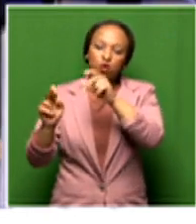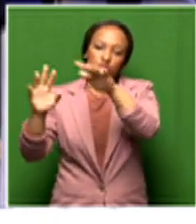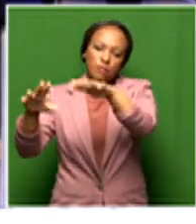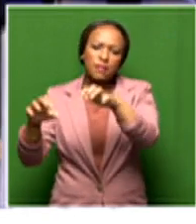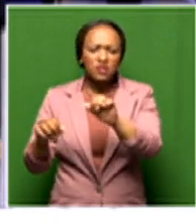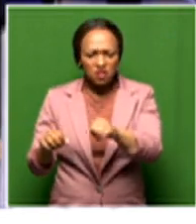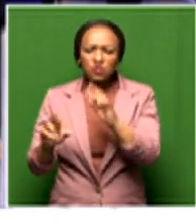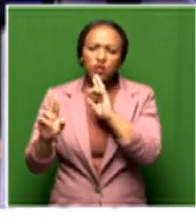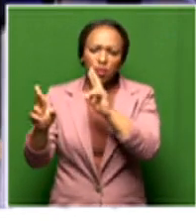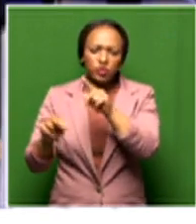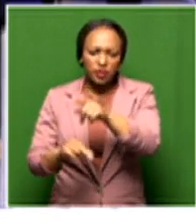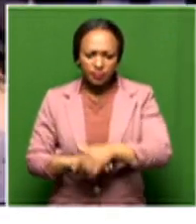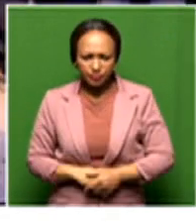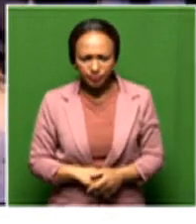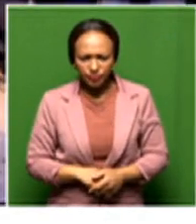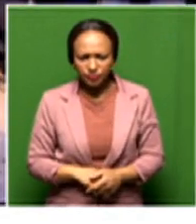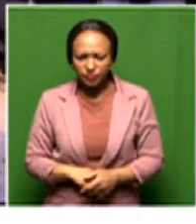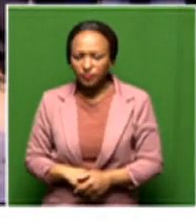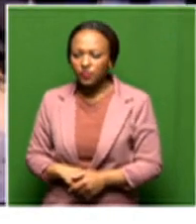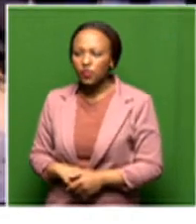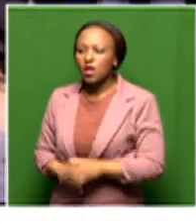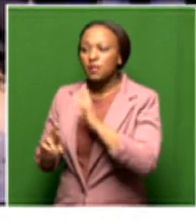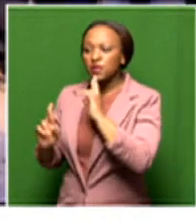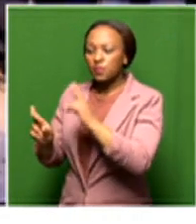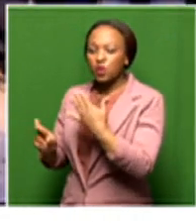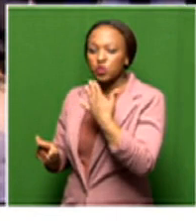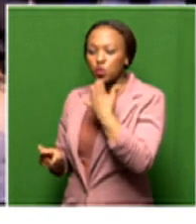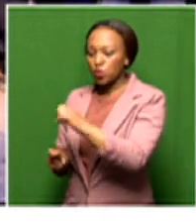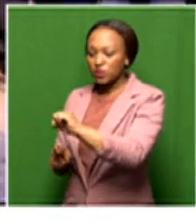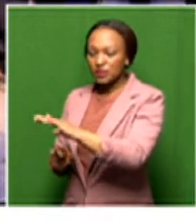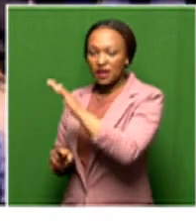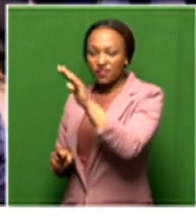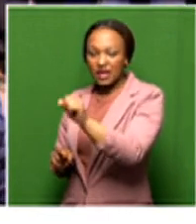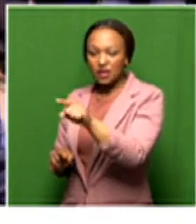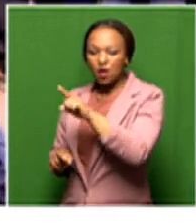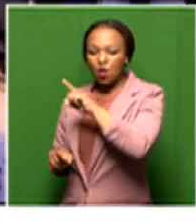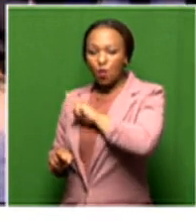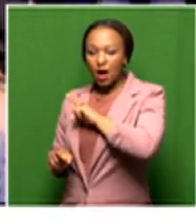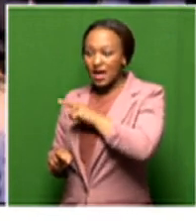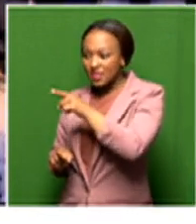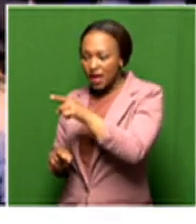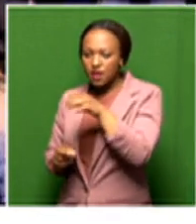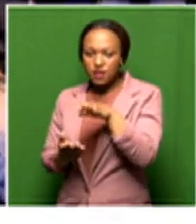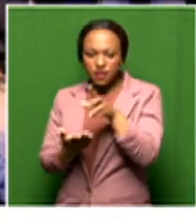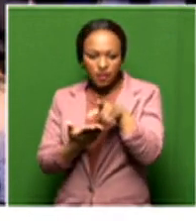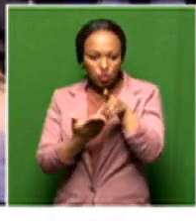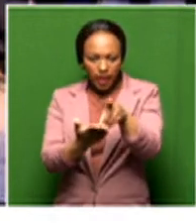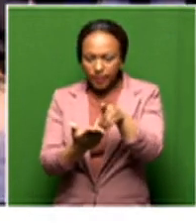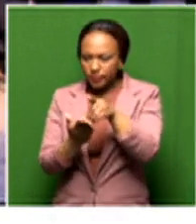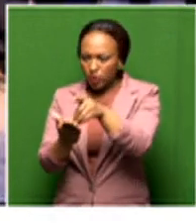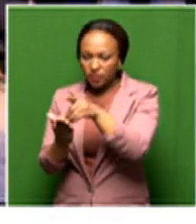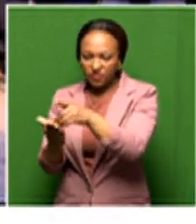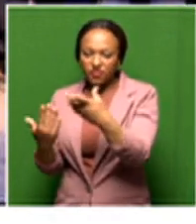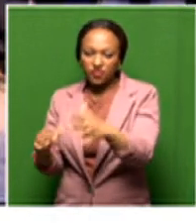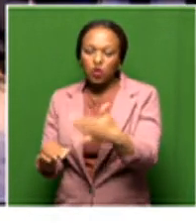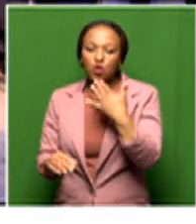that. So in terms of reporting to ordinary South Africans who are also making contributions, because one of the things that we